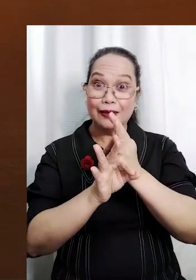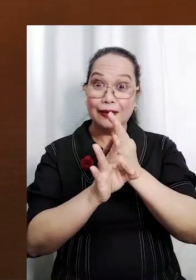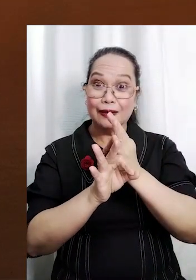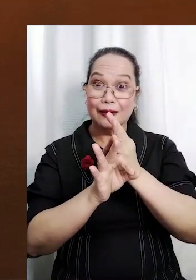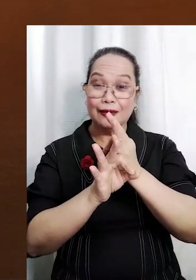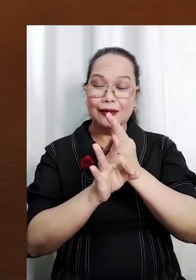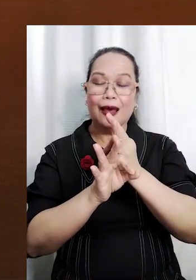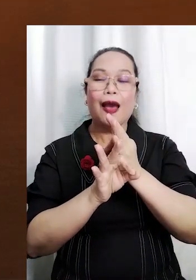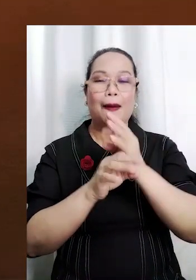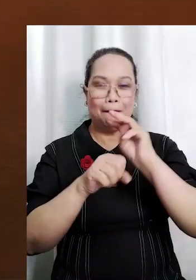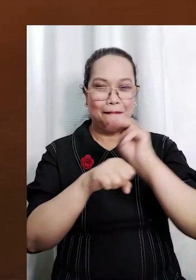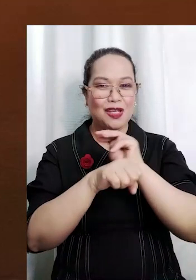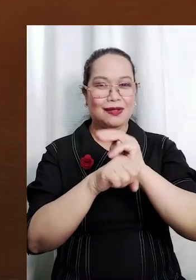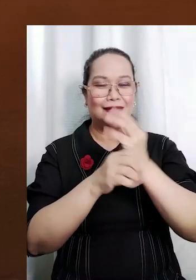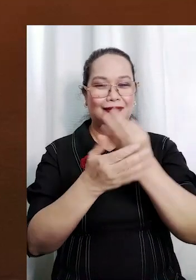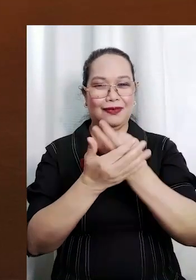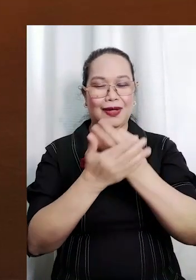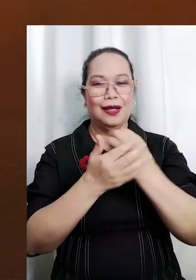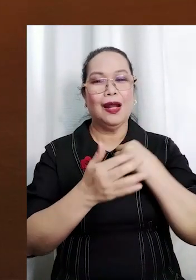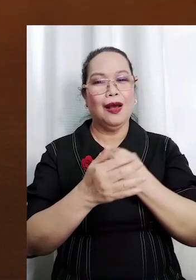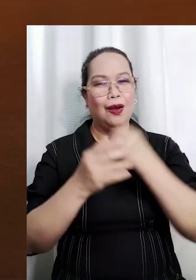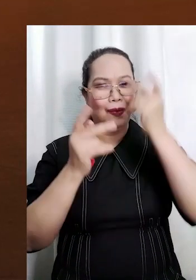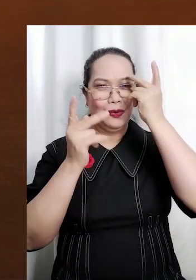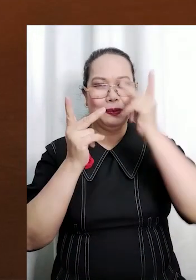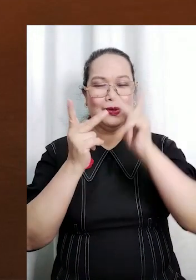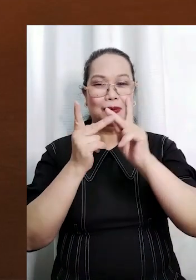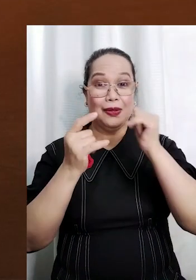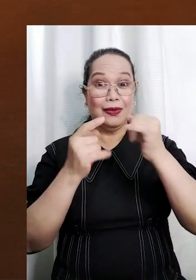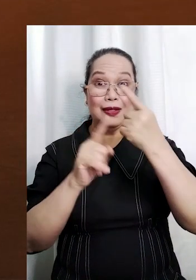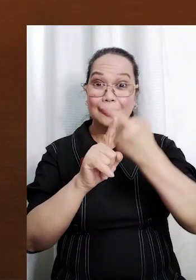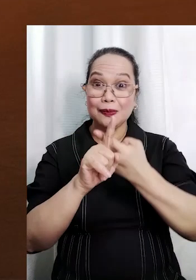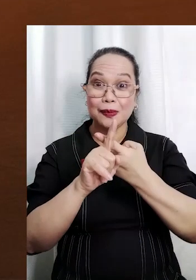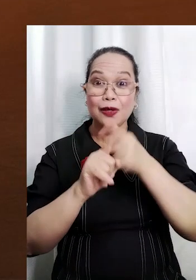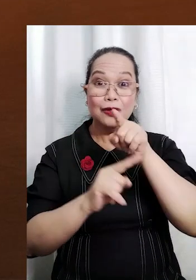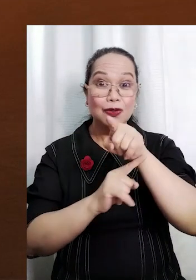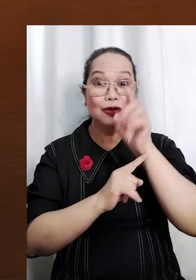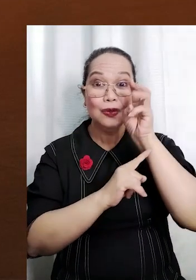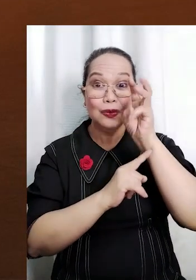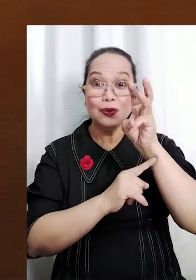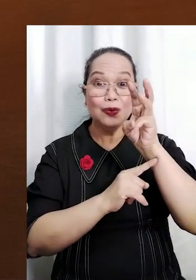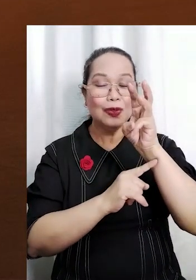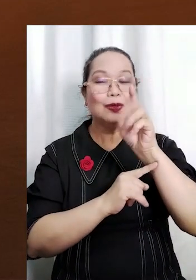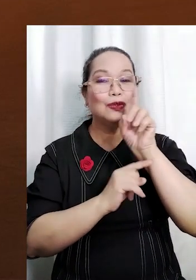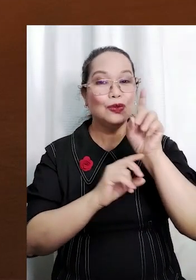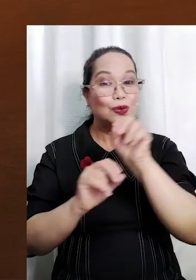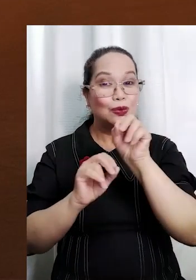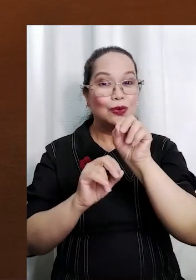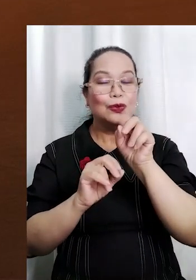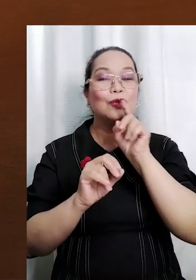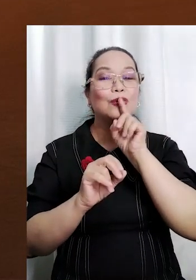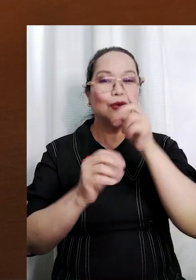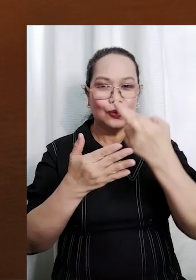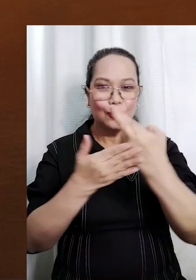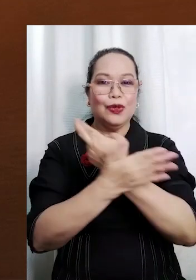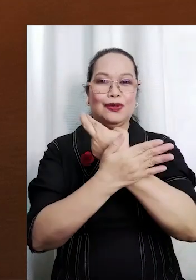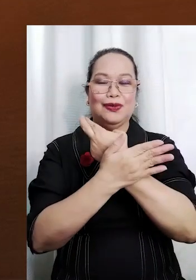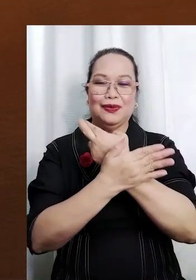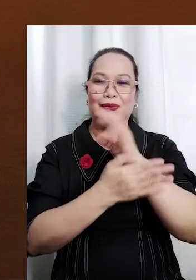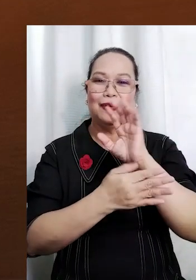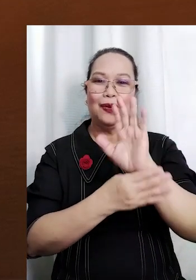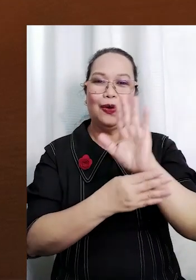Yes, it is my aim, it is our aim that this month you are going to make a conscious effort to